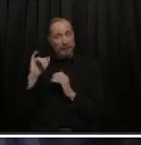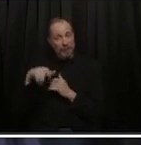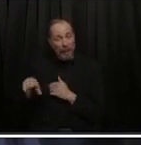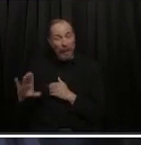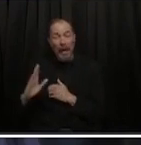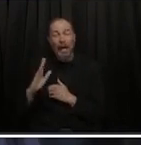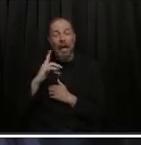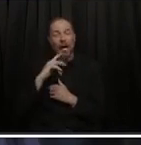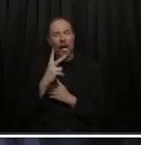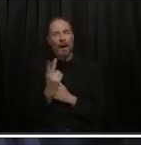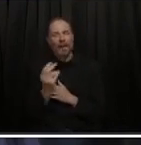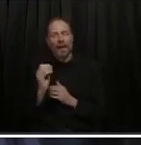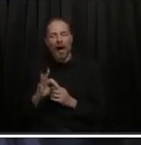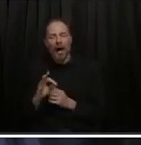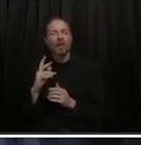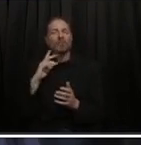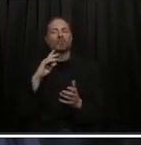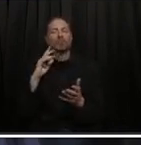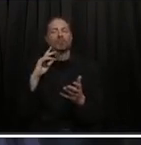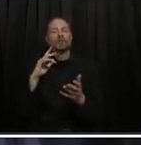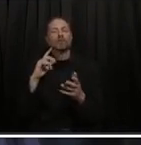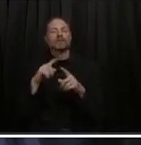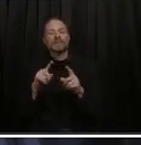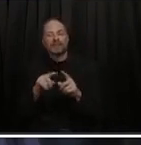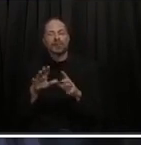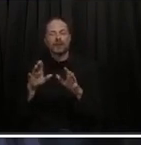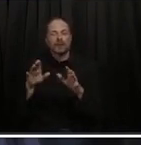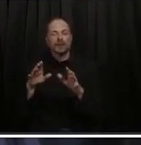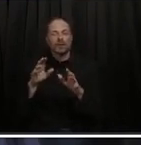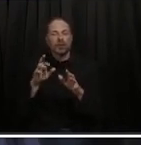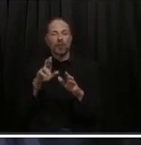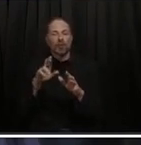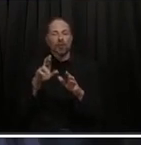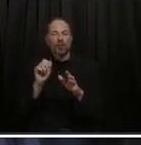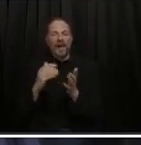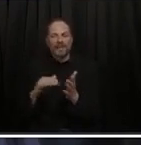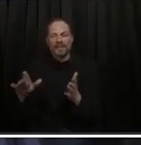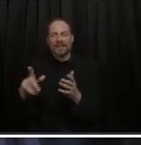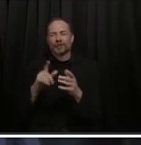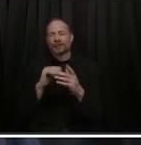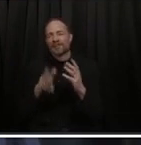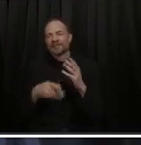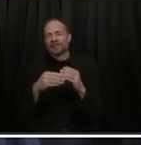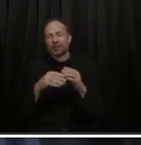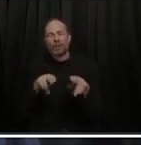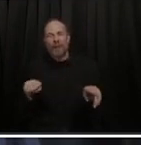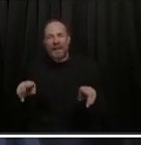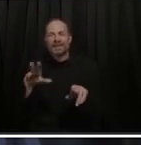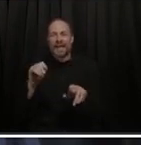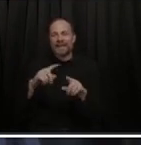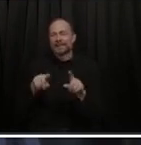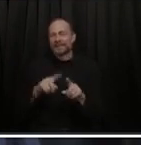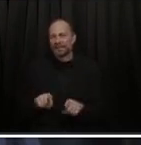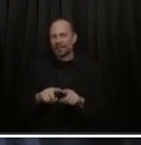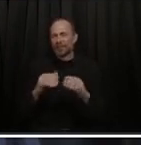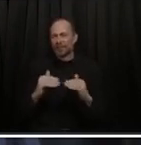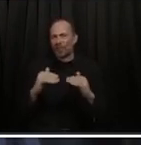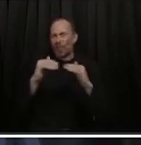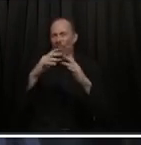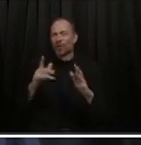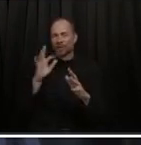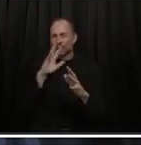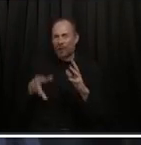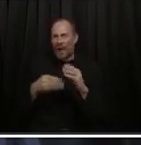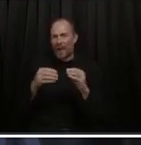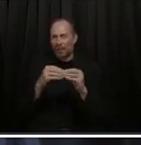of step-down beds and reactivation of additional beds with staffing. So those plans continue just to make sure